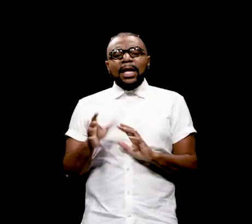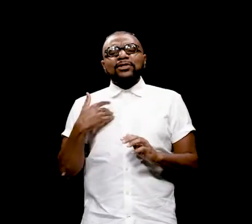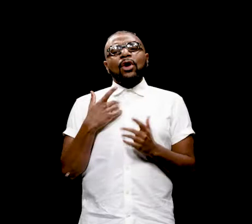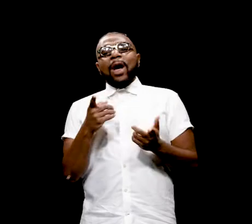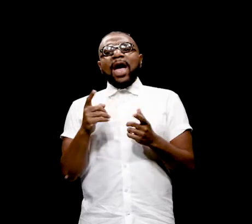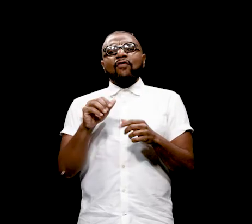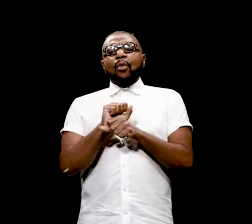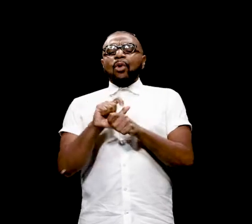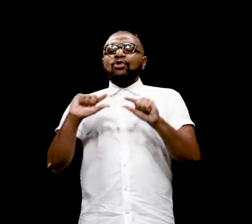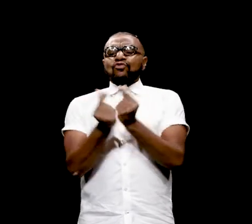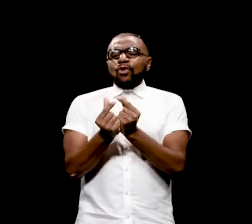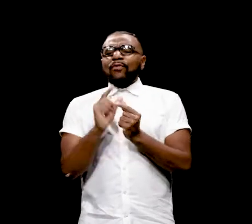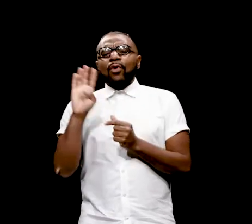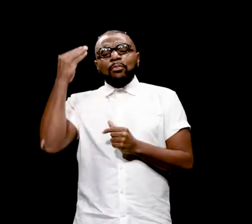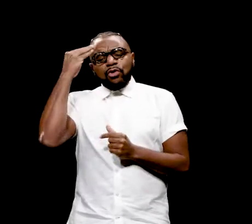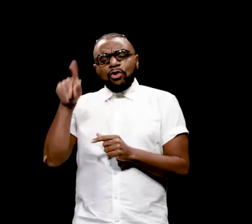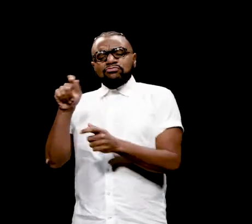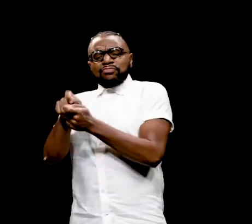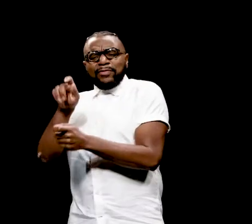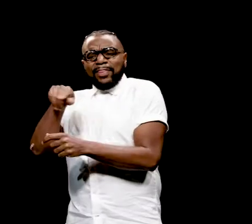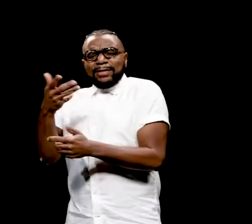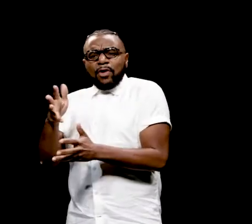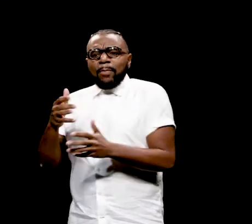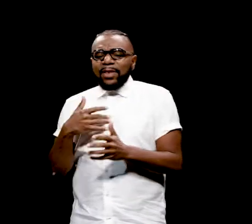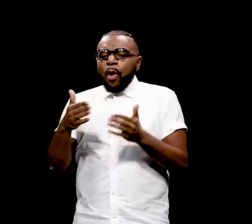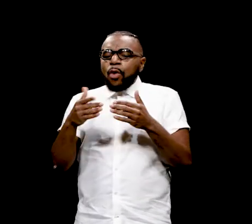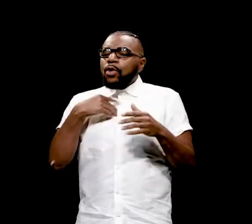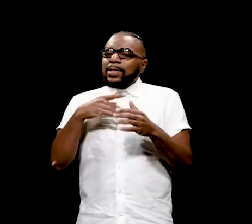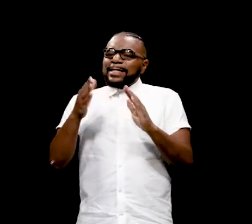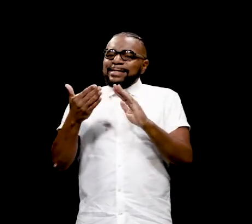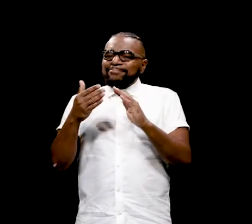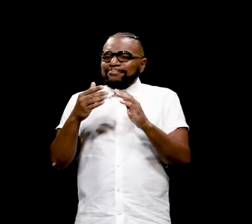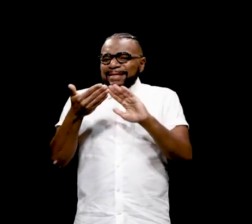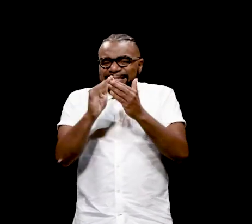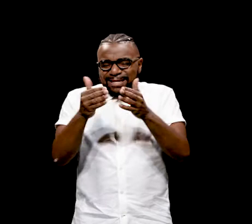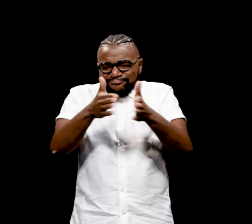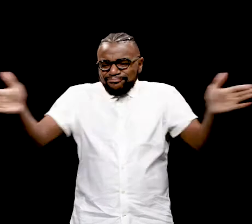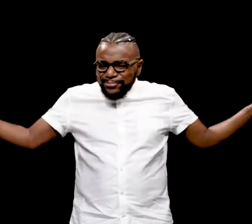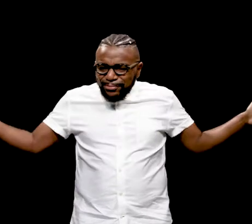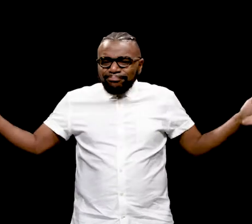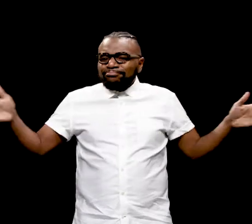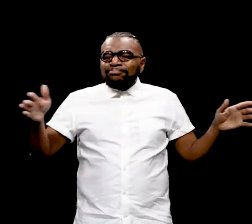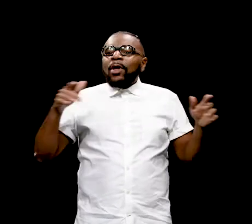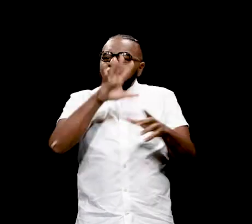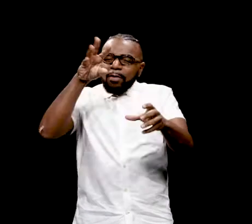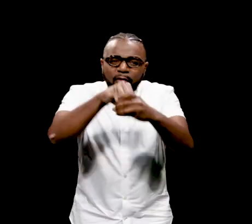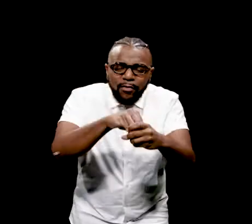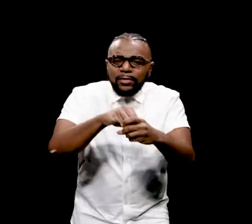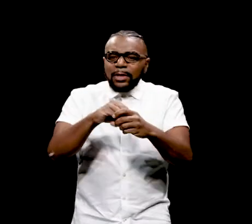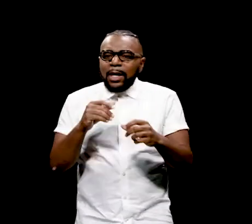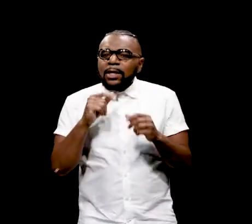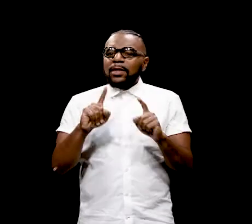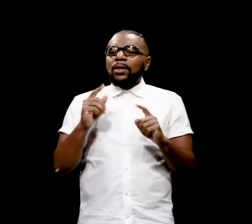in a particular bureau. This has to be something that citywide we're focused on. And so what I've committed to as Portland's next mayor is keeping all of the